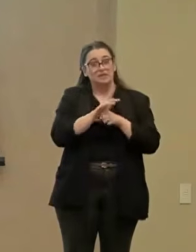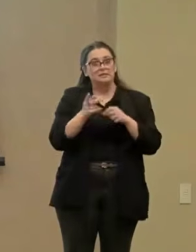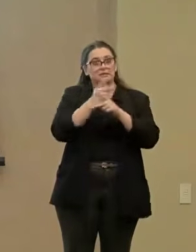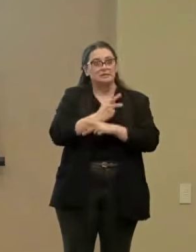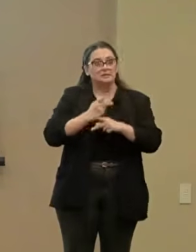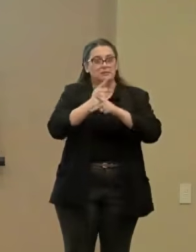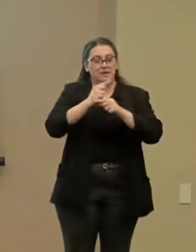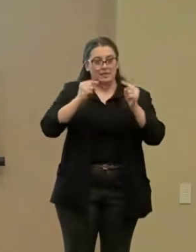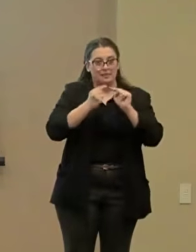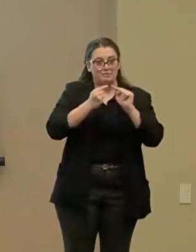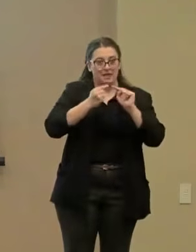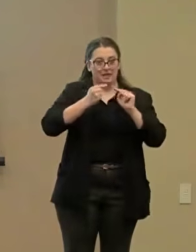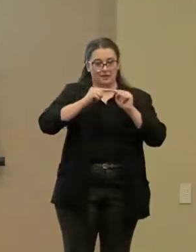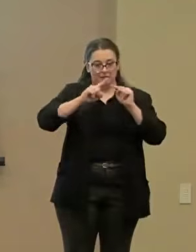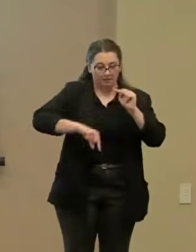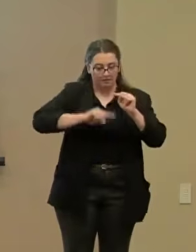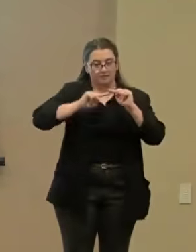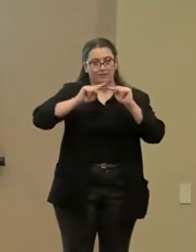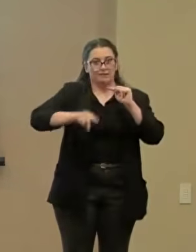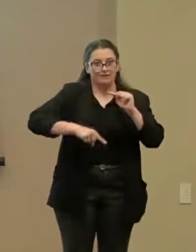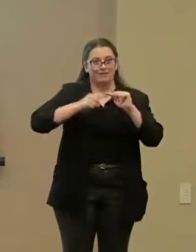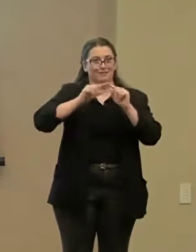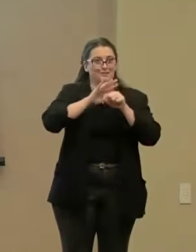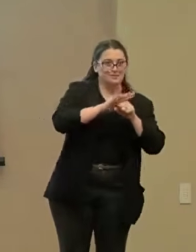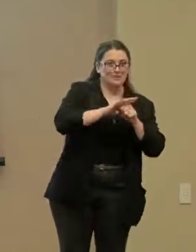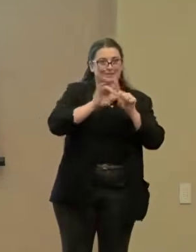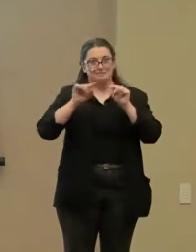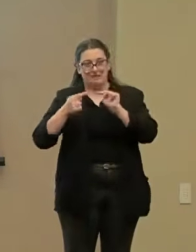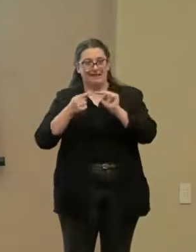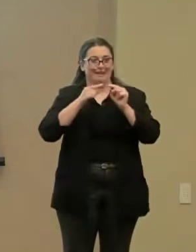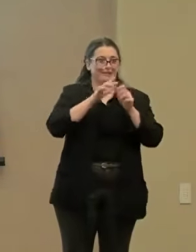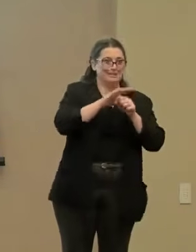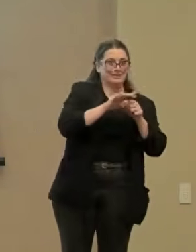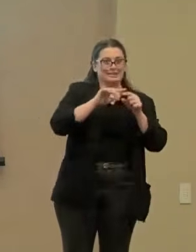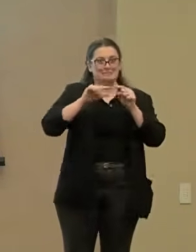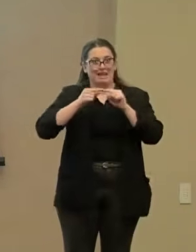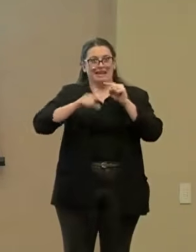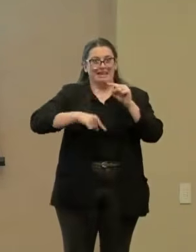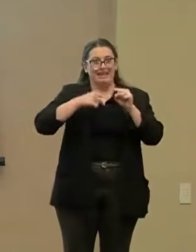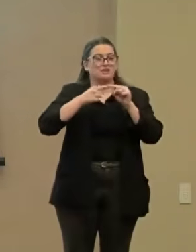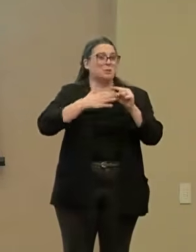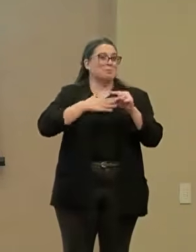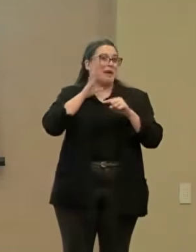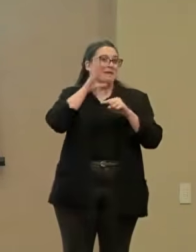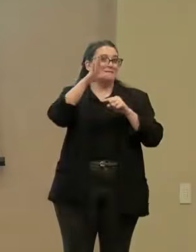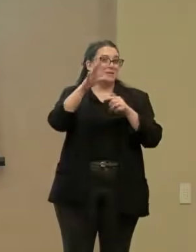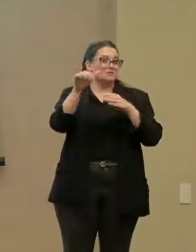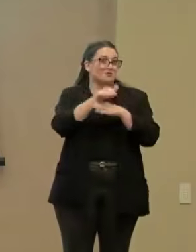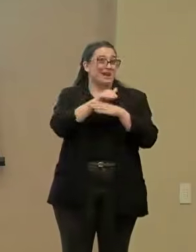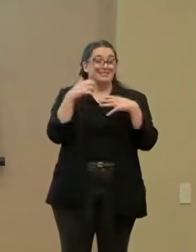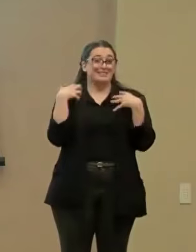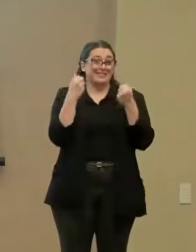it's like a connection, a mind-body connection, which is something that I hope to integrate into my future practice as a healthcare